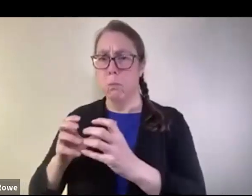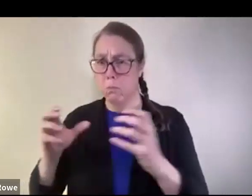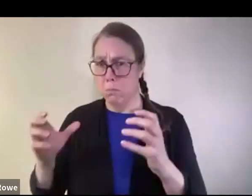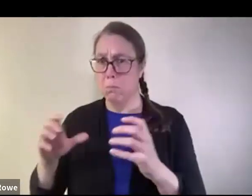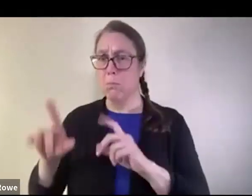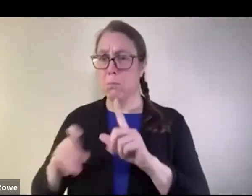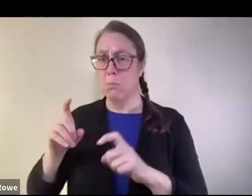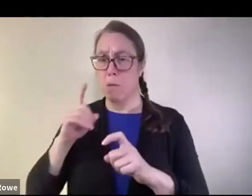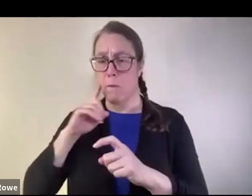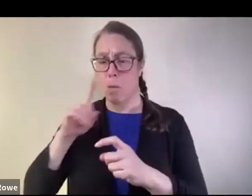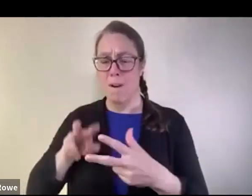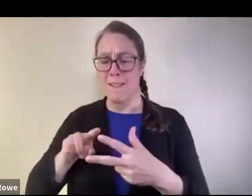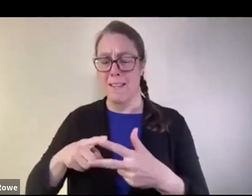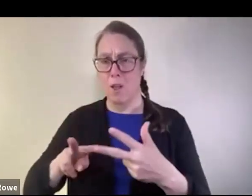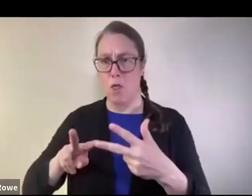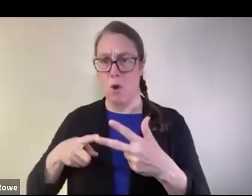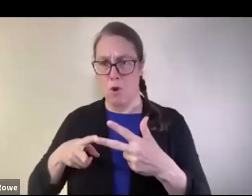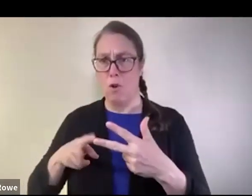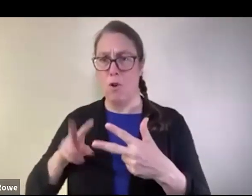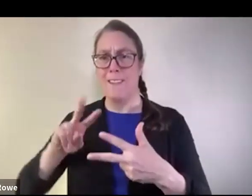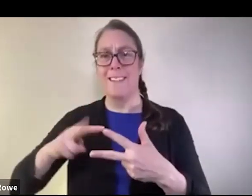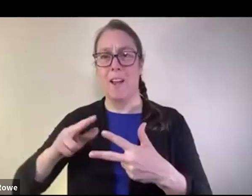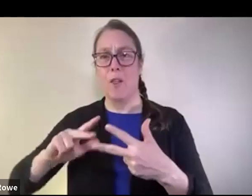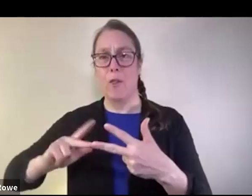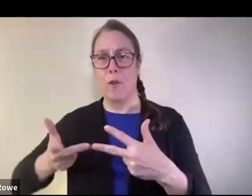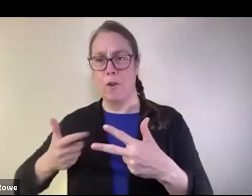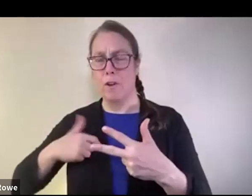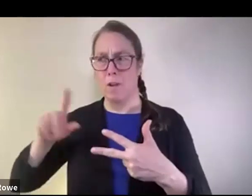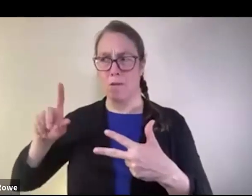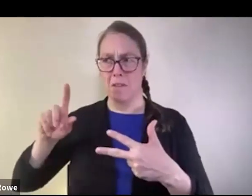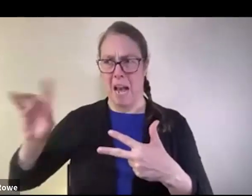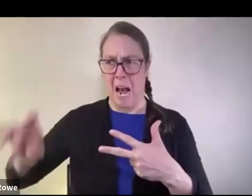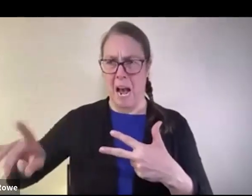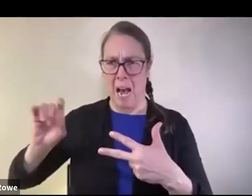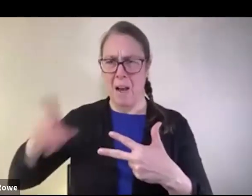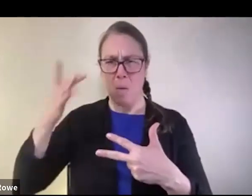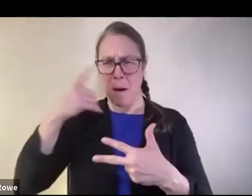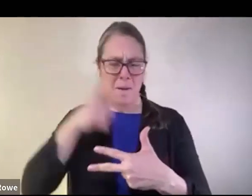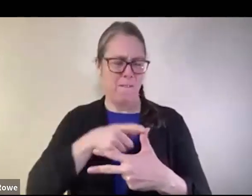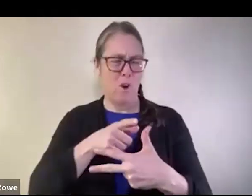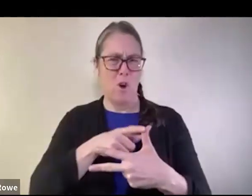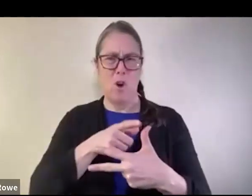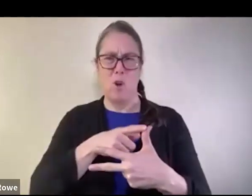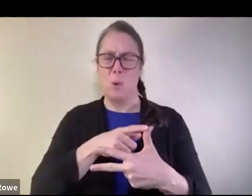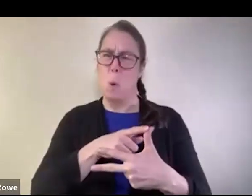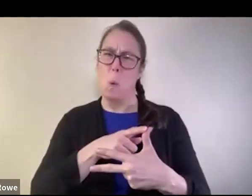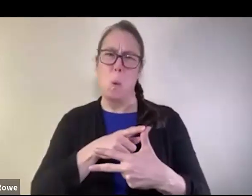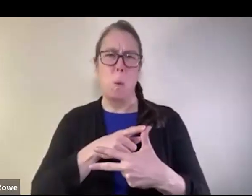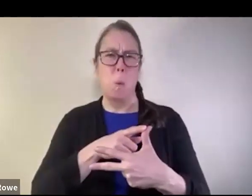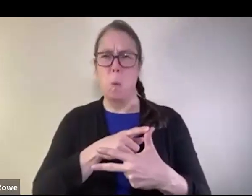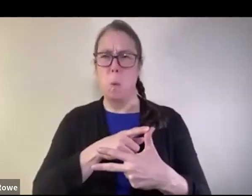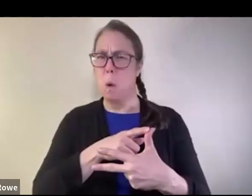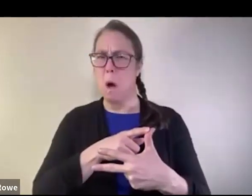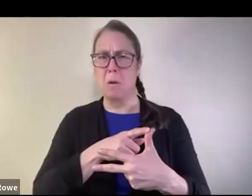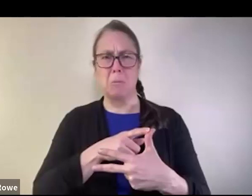the second and third counselor I was talking about, only because the first counselor we spoke of